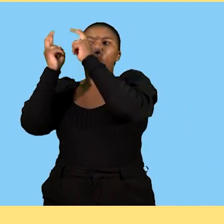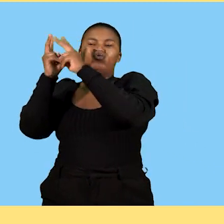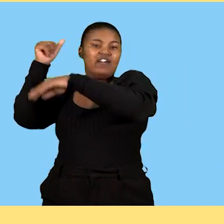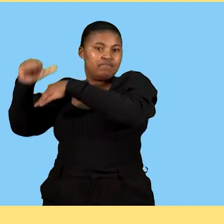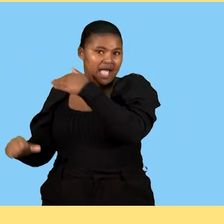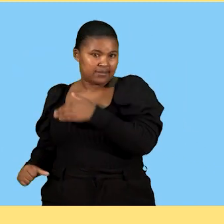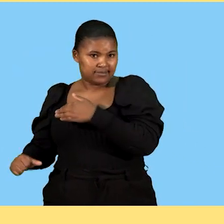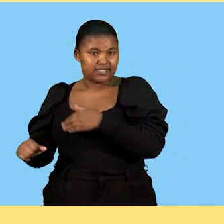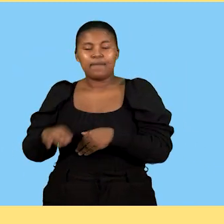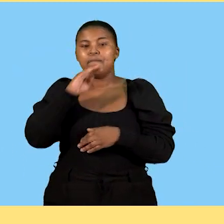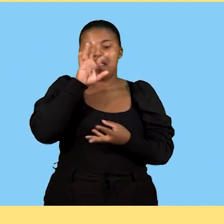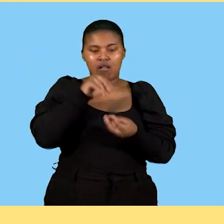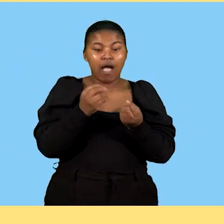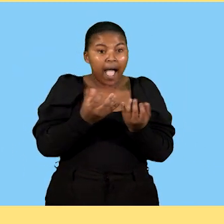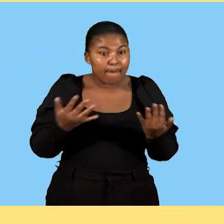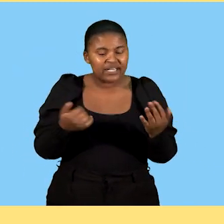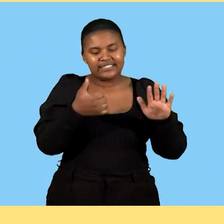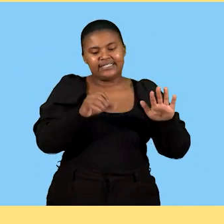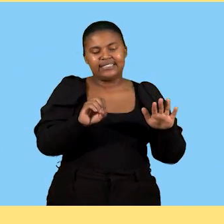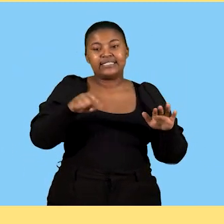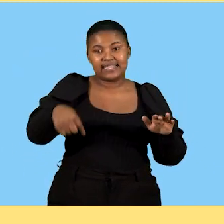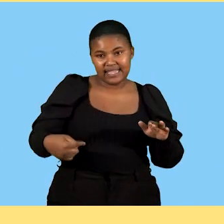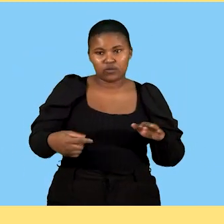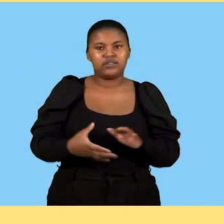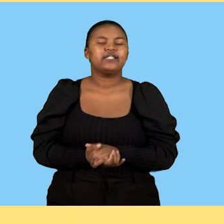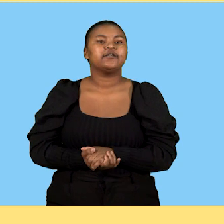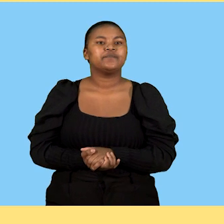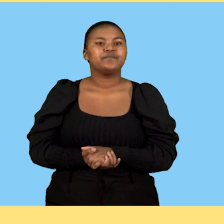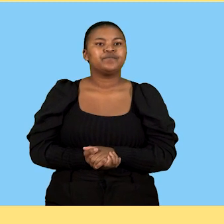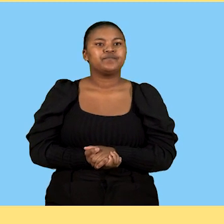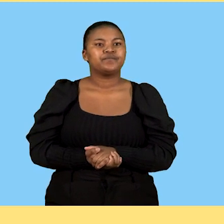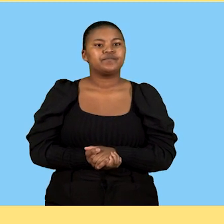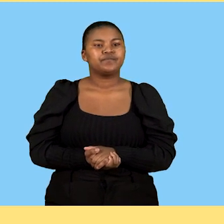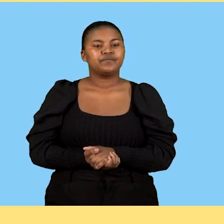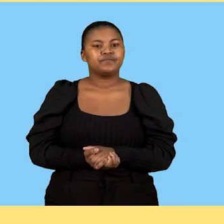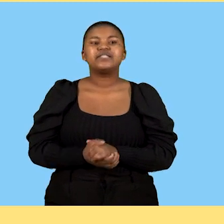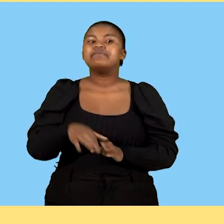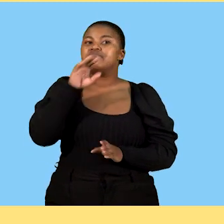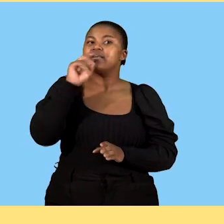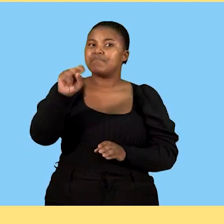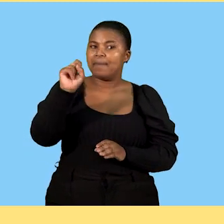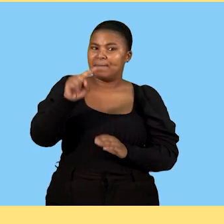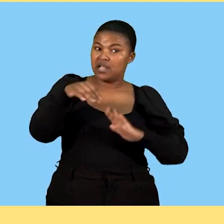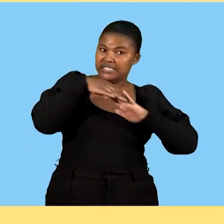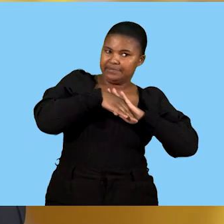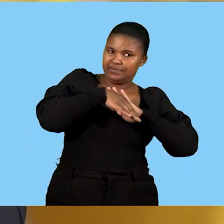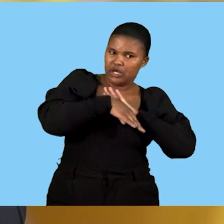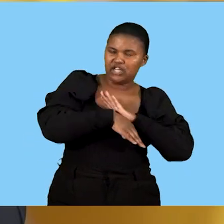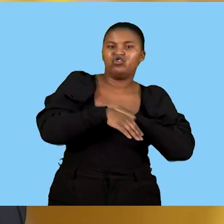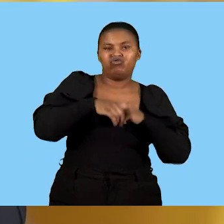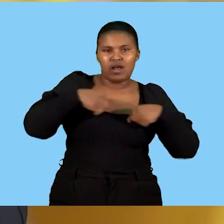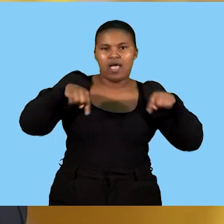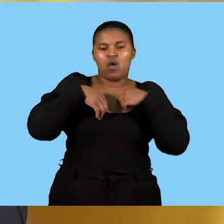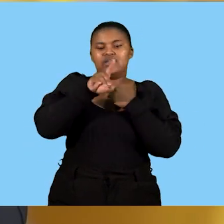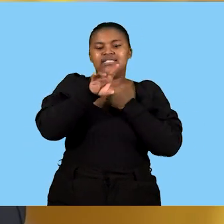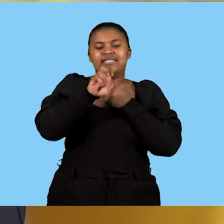months. So my depreciation therefore becomes 60,000. That becomes my depreciation using